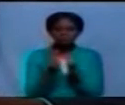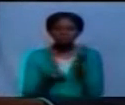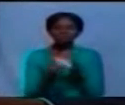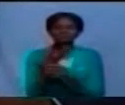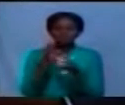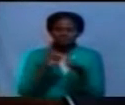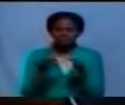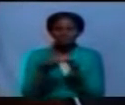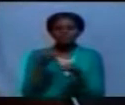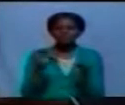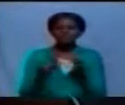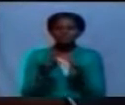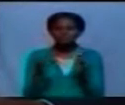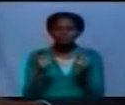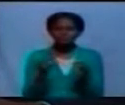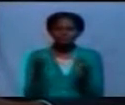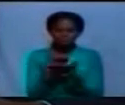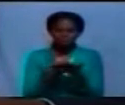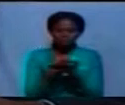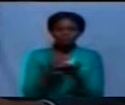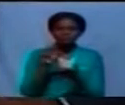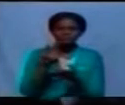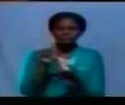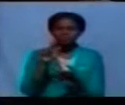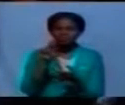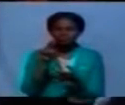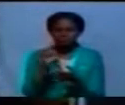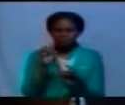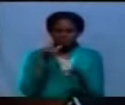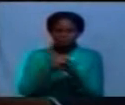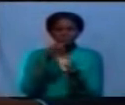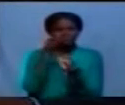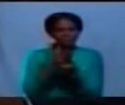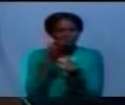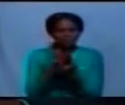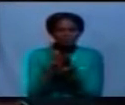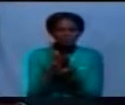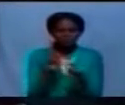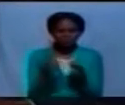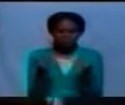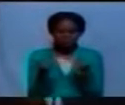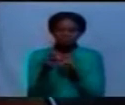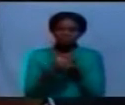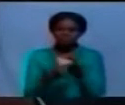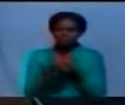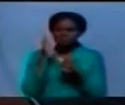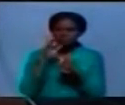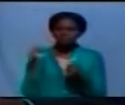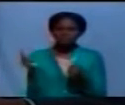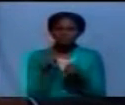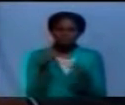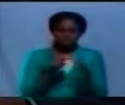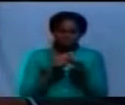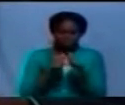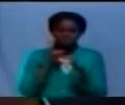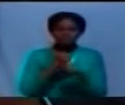probably no economic real value to say a bank can go and set up in the middle of nowhere. So I think banks would always follow where